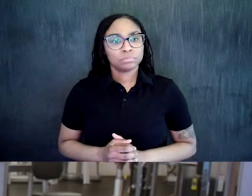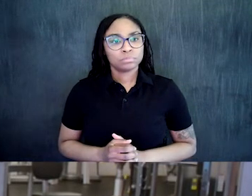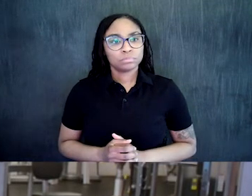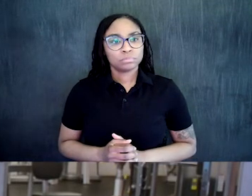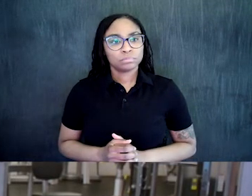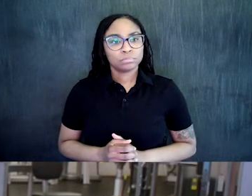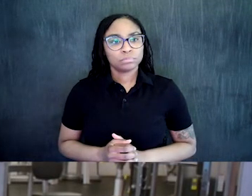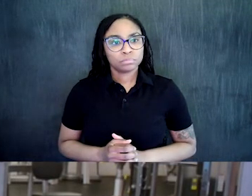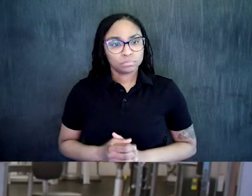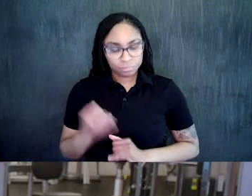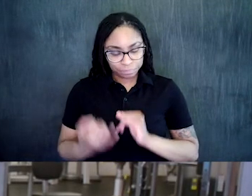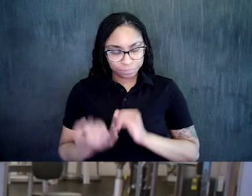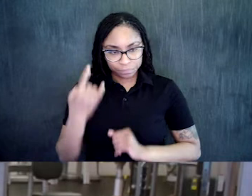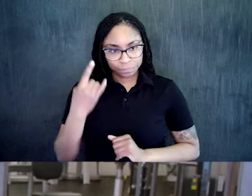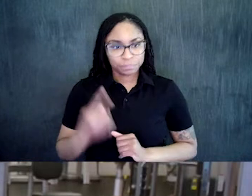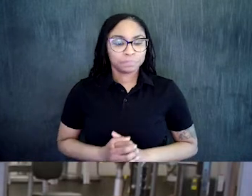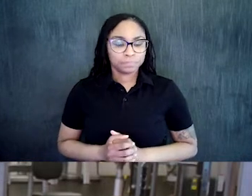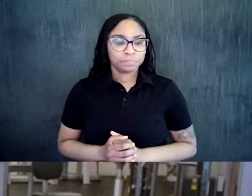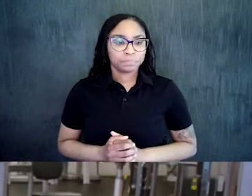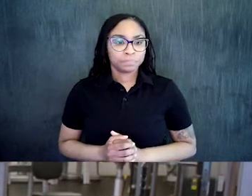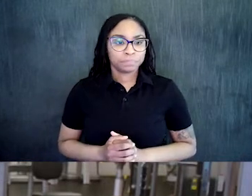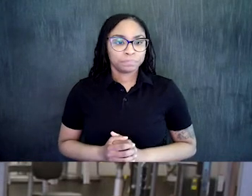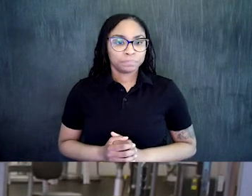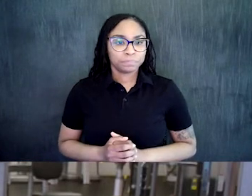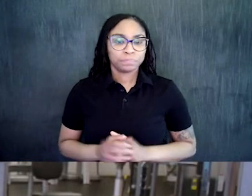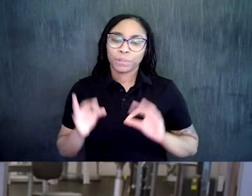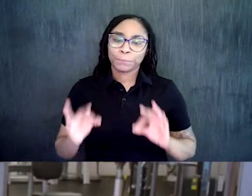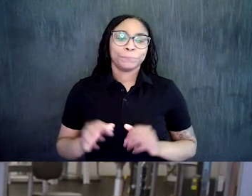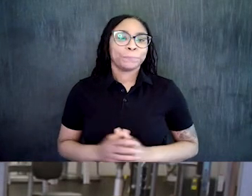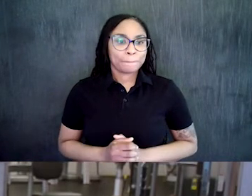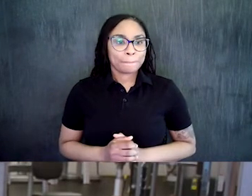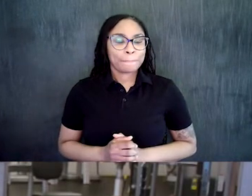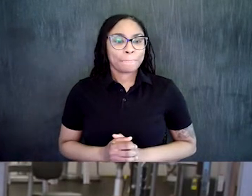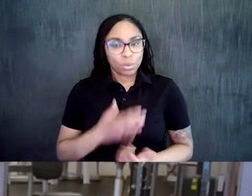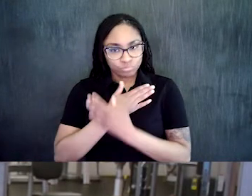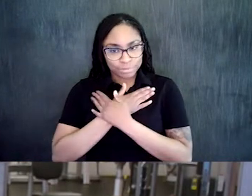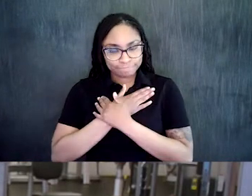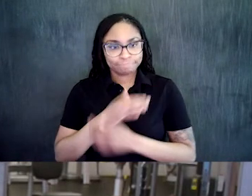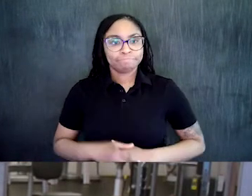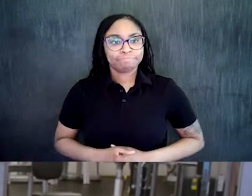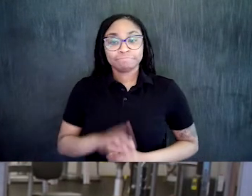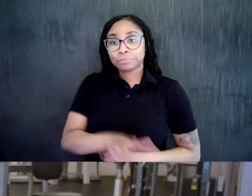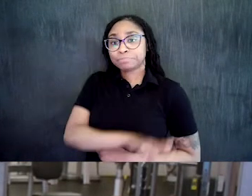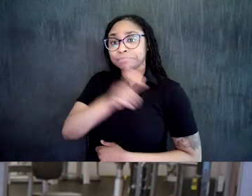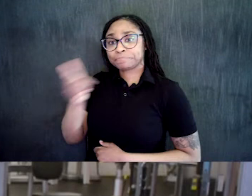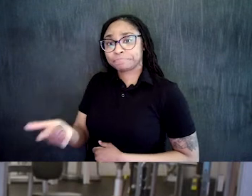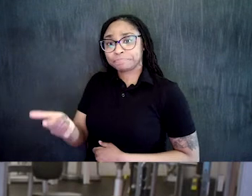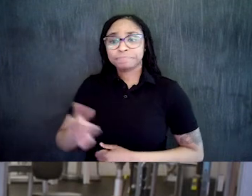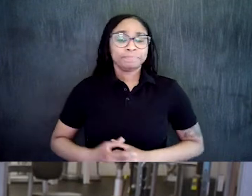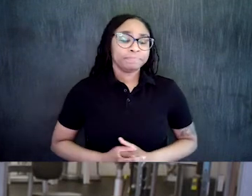exercise, slightly more on the forearm we're gonna brace. So we're gonna start with the straight arm here. We're gonna bring it out as far as you can